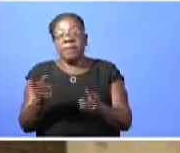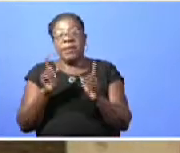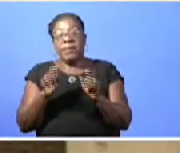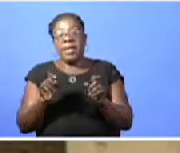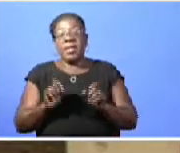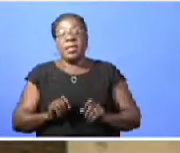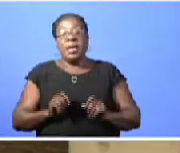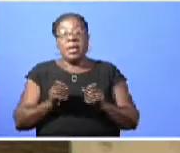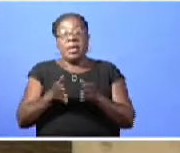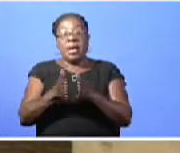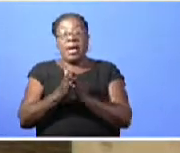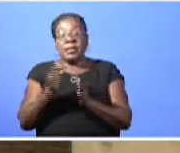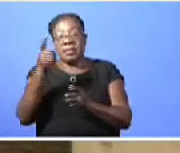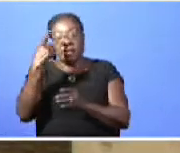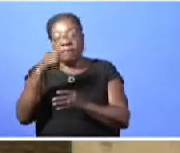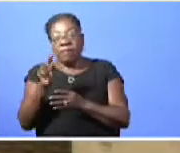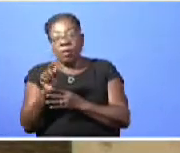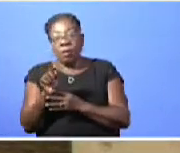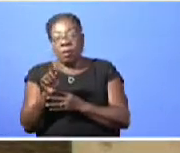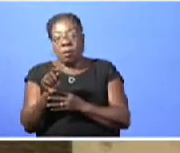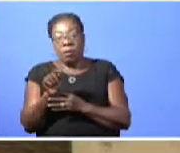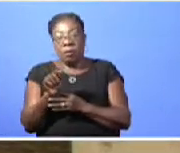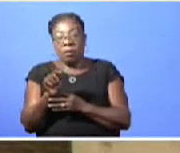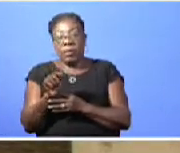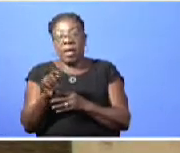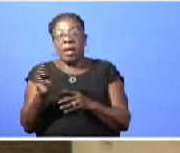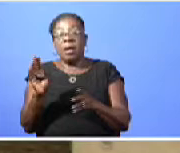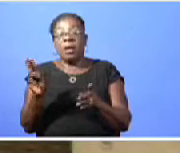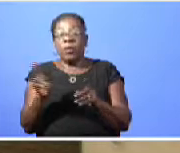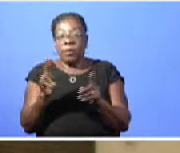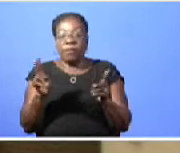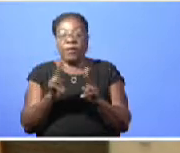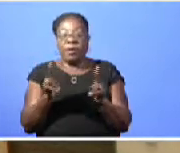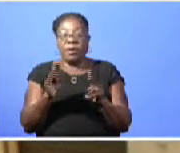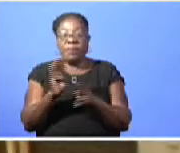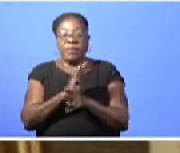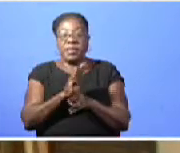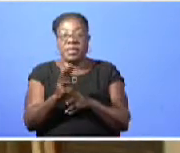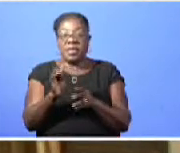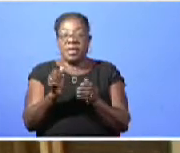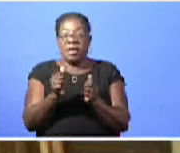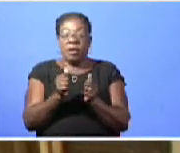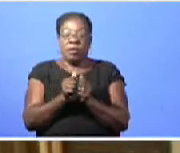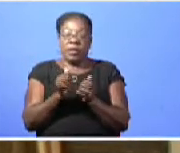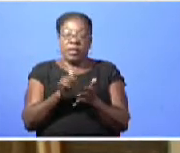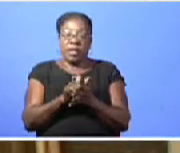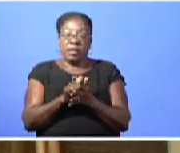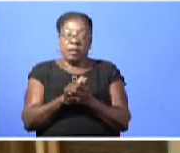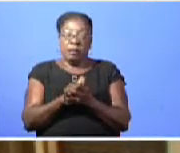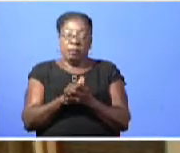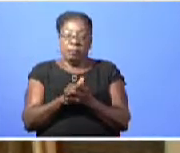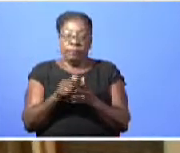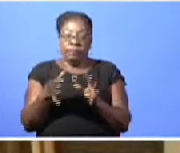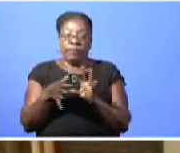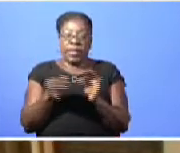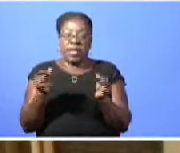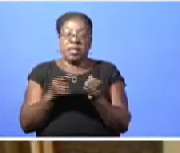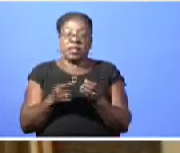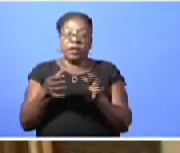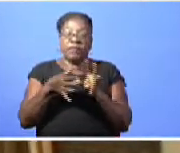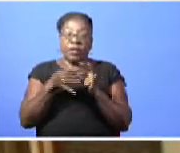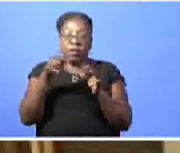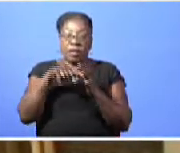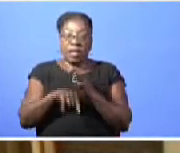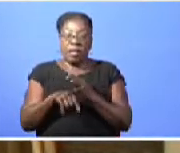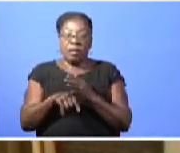passport photographs and job photographs. So we've been quite busy with that. And also because of the lockdown, we've had lots of ID cards to